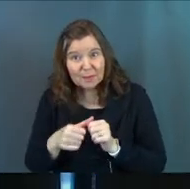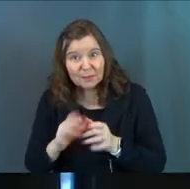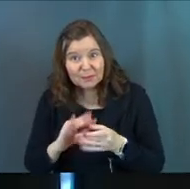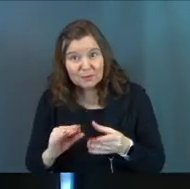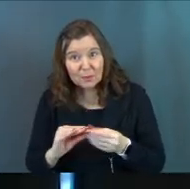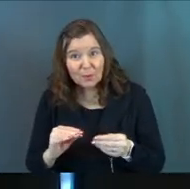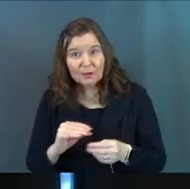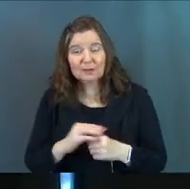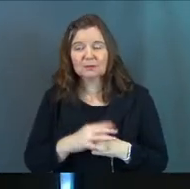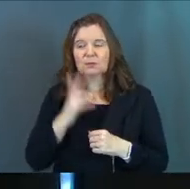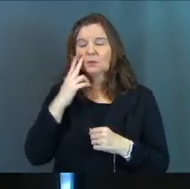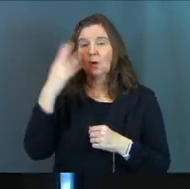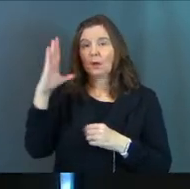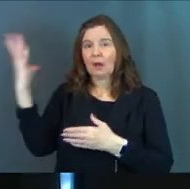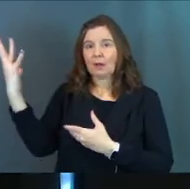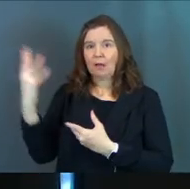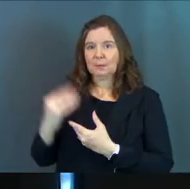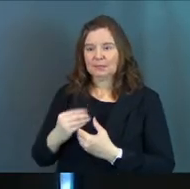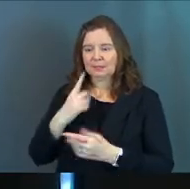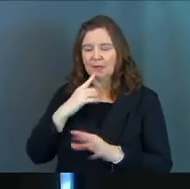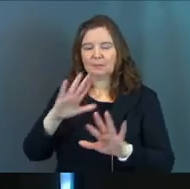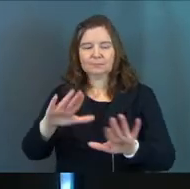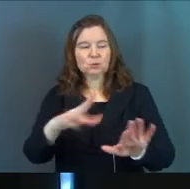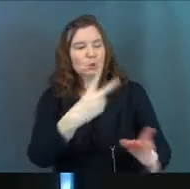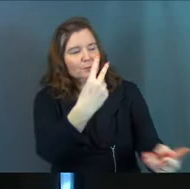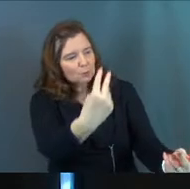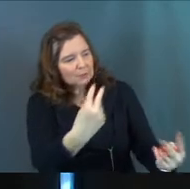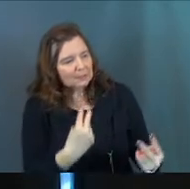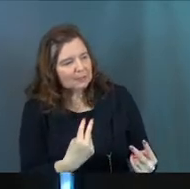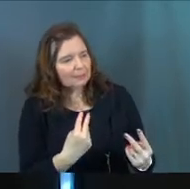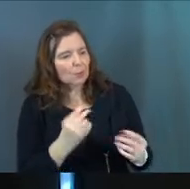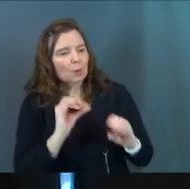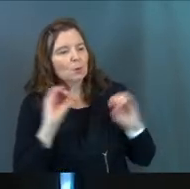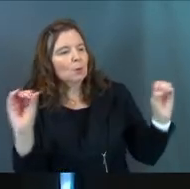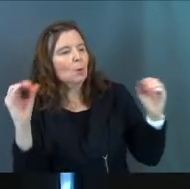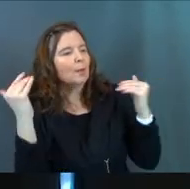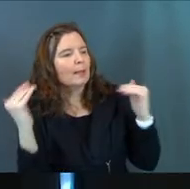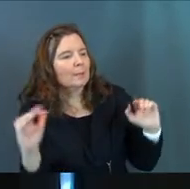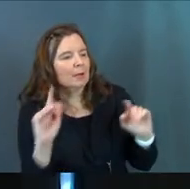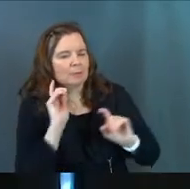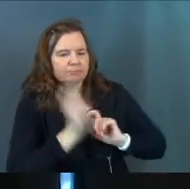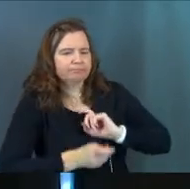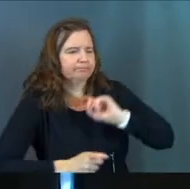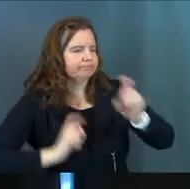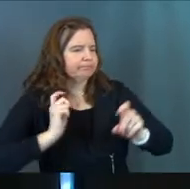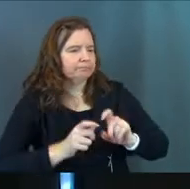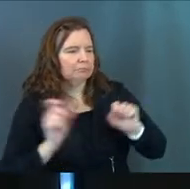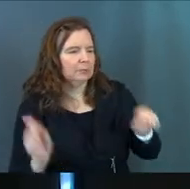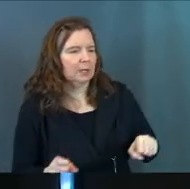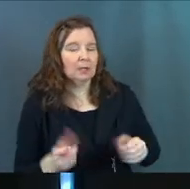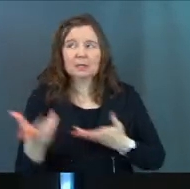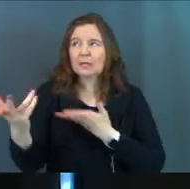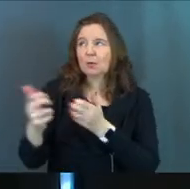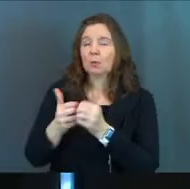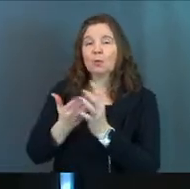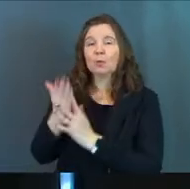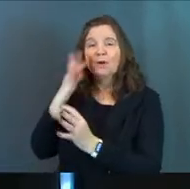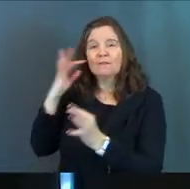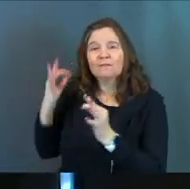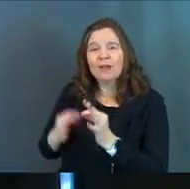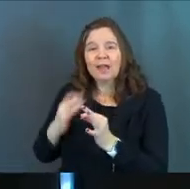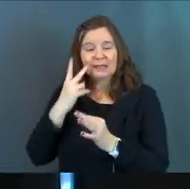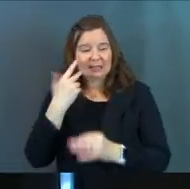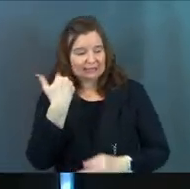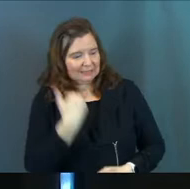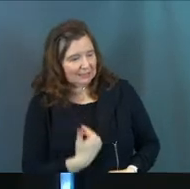Do you see how God's coming in and saying, you've got to see me as a limitless God. You've got to interact with me by faith and